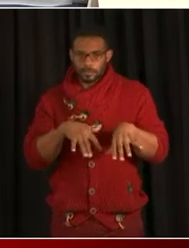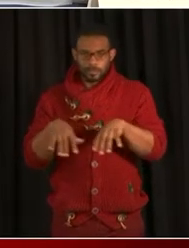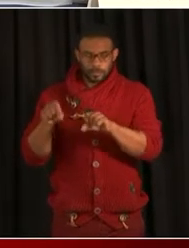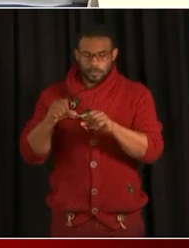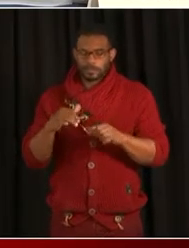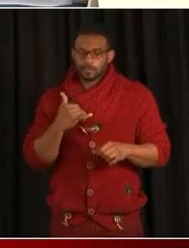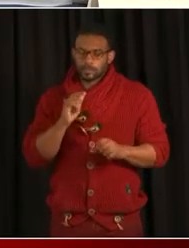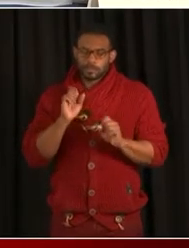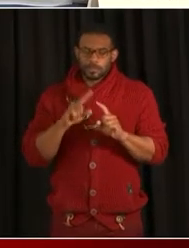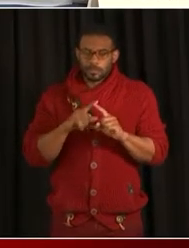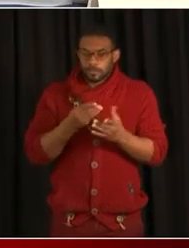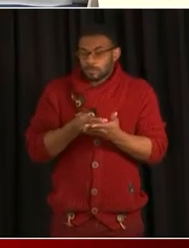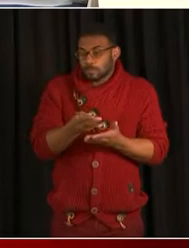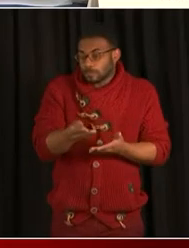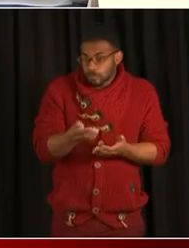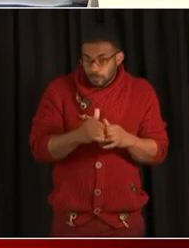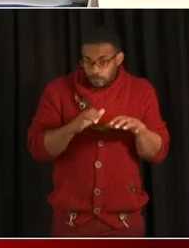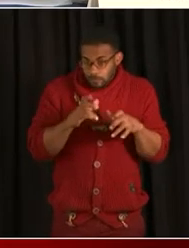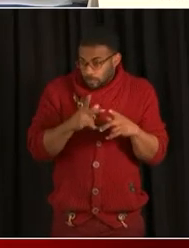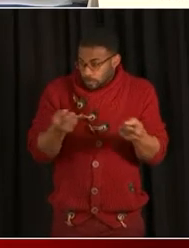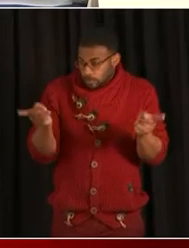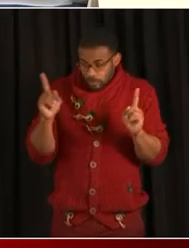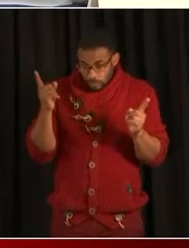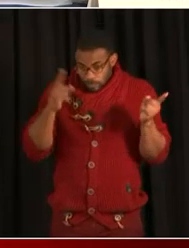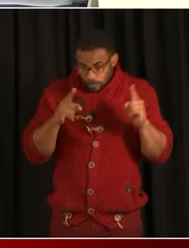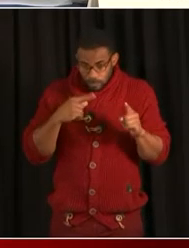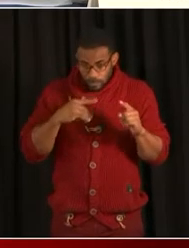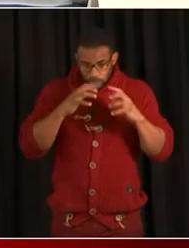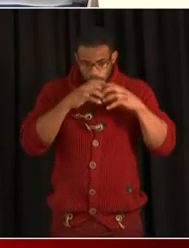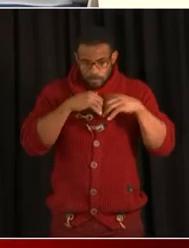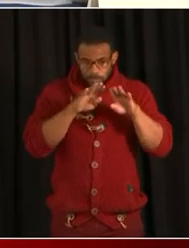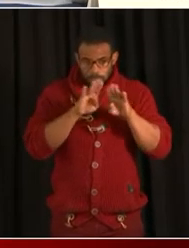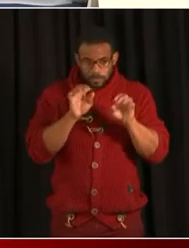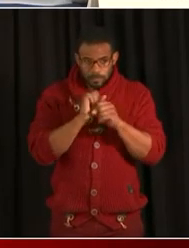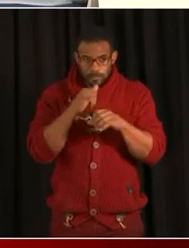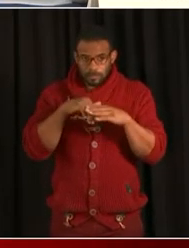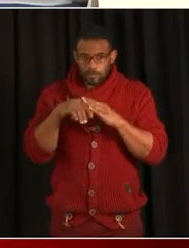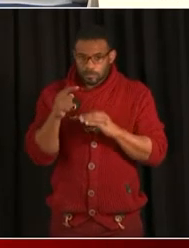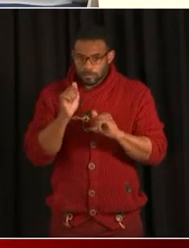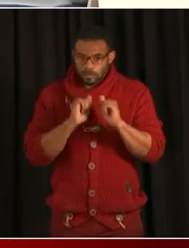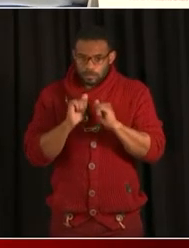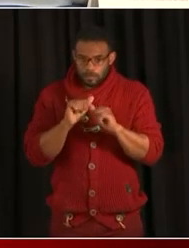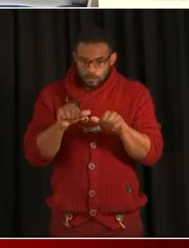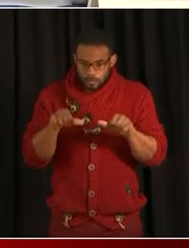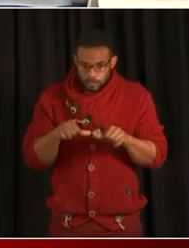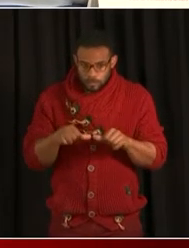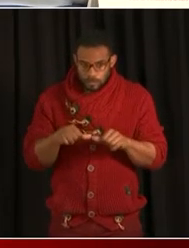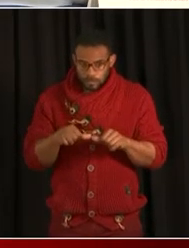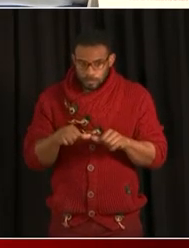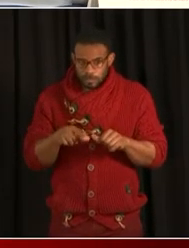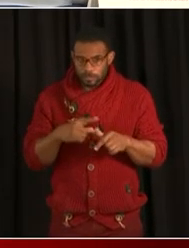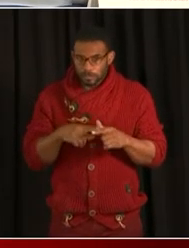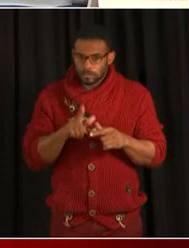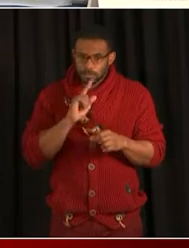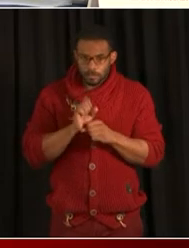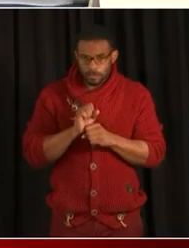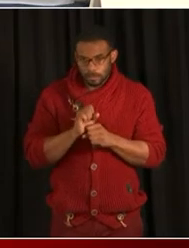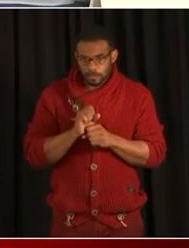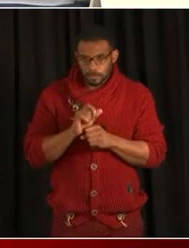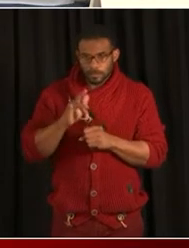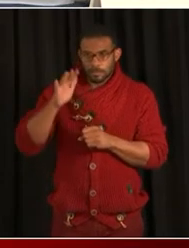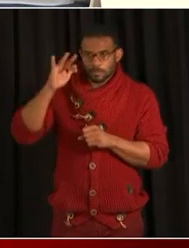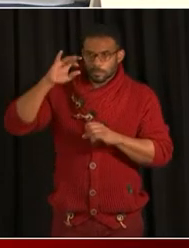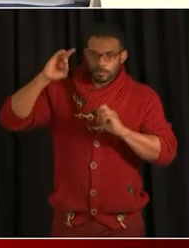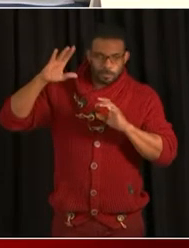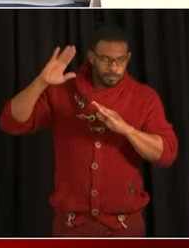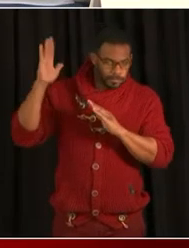pre-gentrification, we were able to purchase with a group of people. We tore down the walls and made it into a little performing area. And it was really the